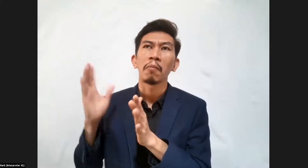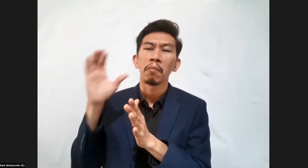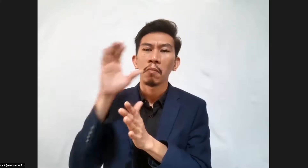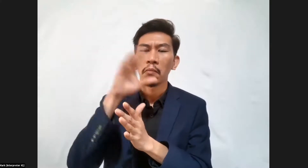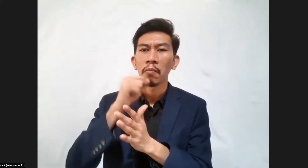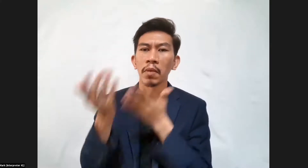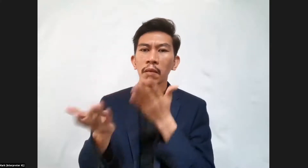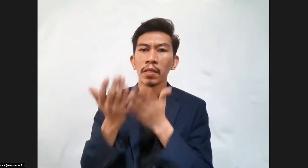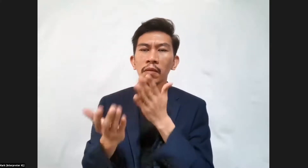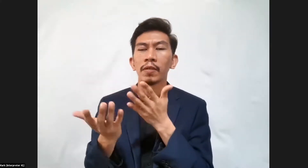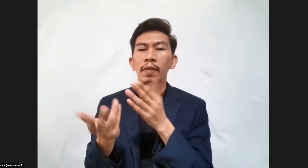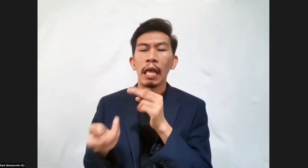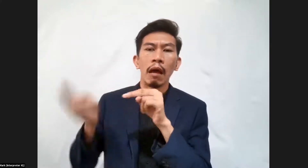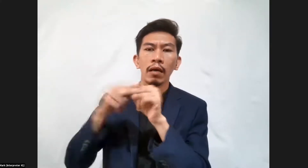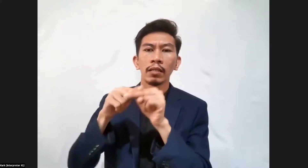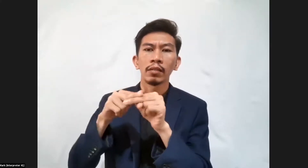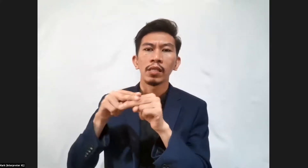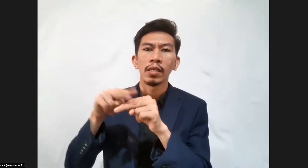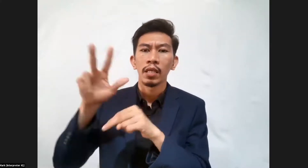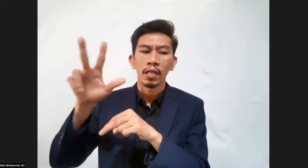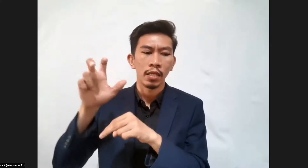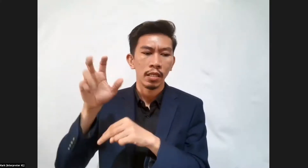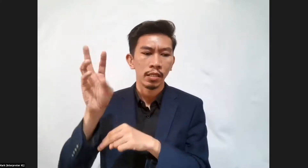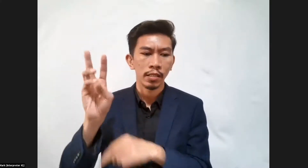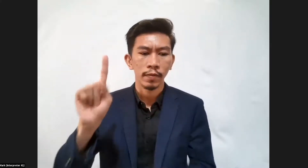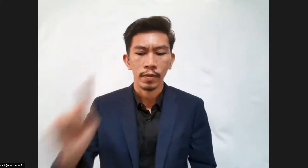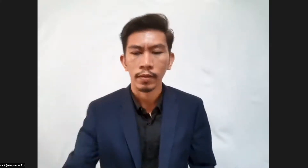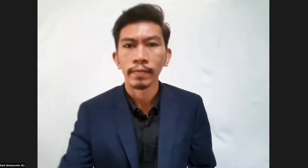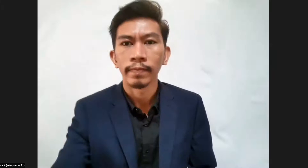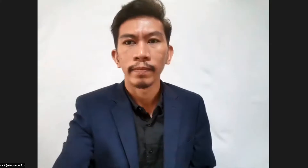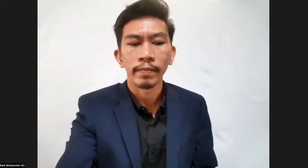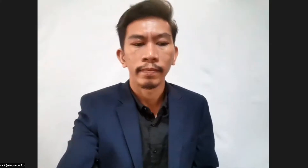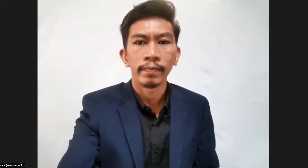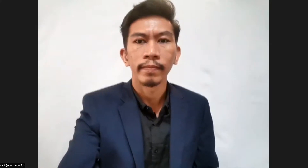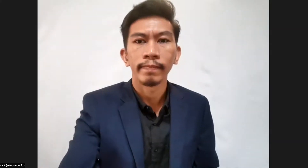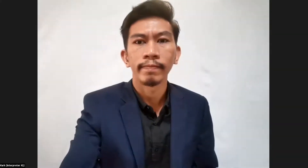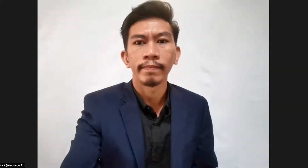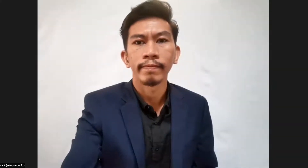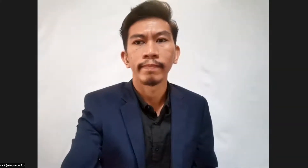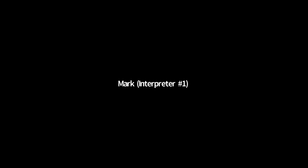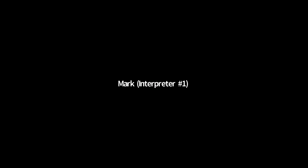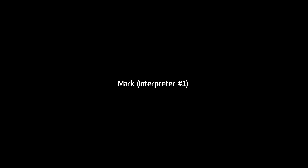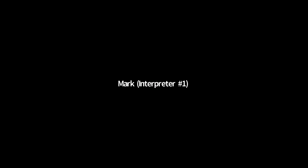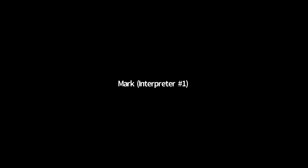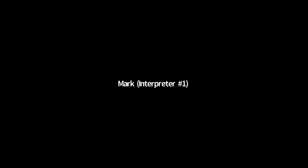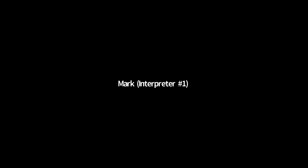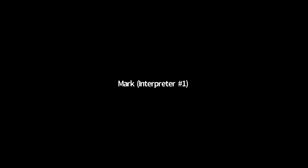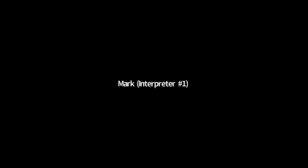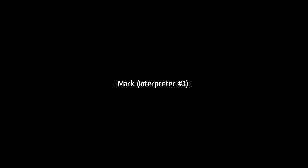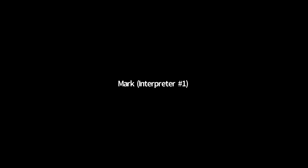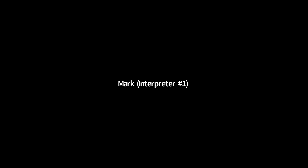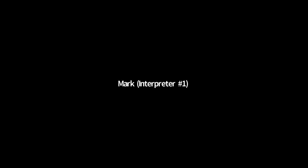increase to between 361 billion to 604 billion. This translates to